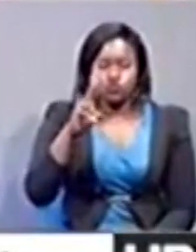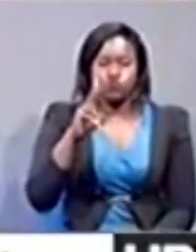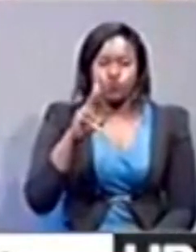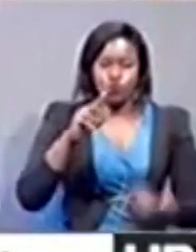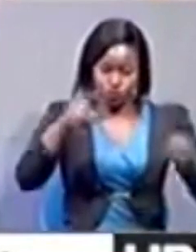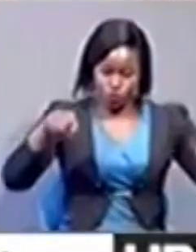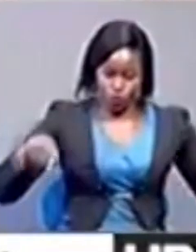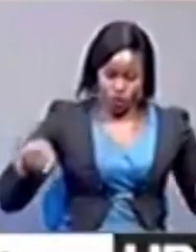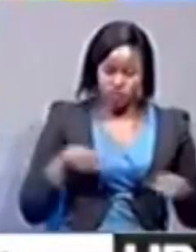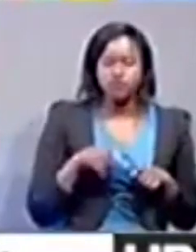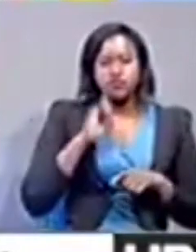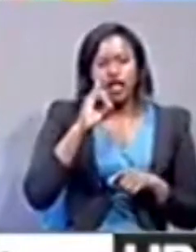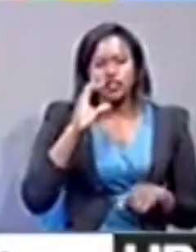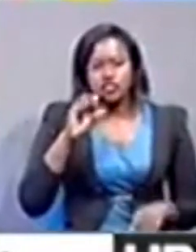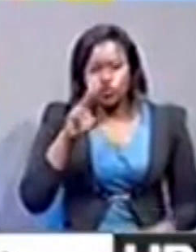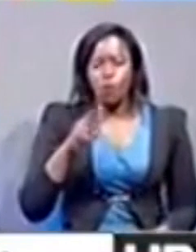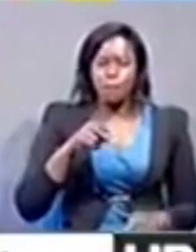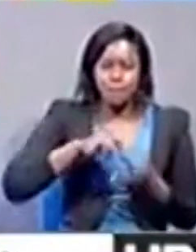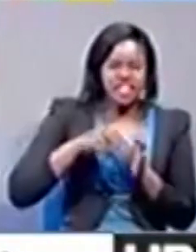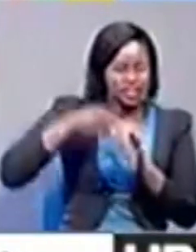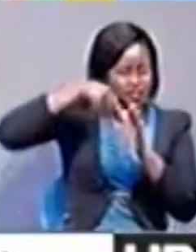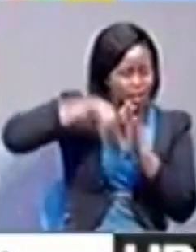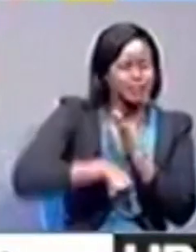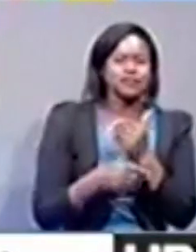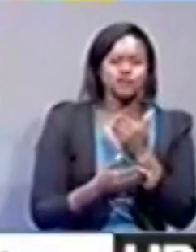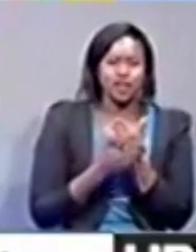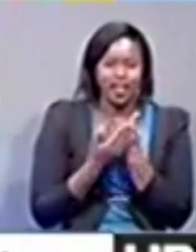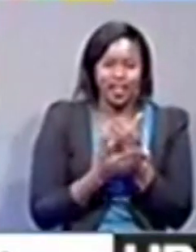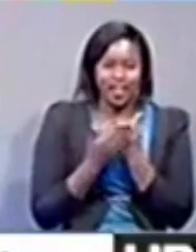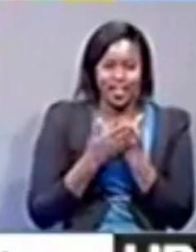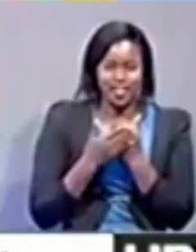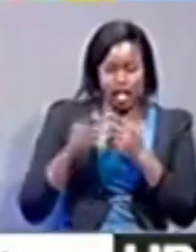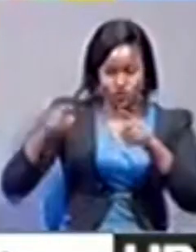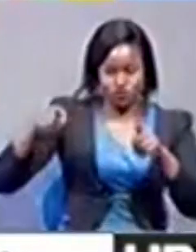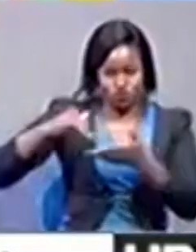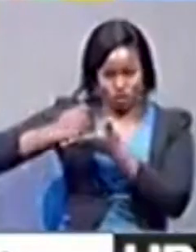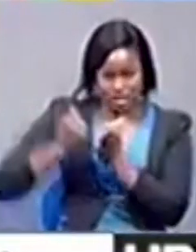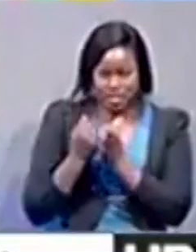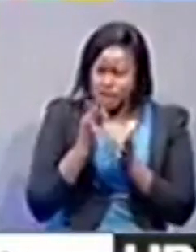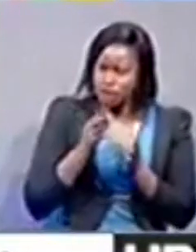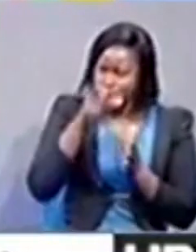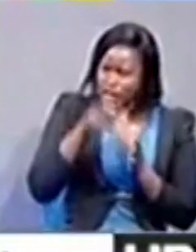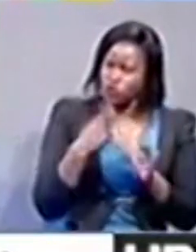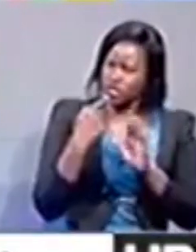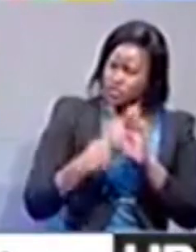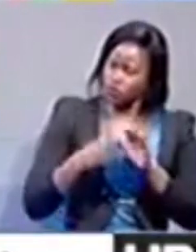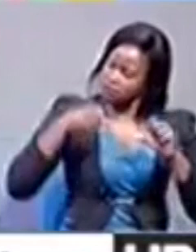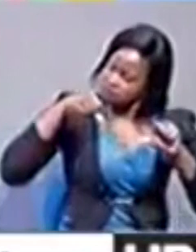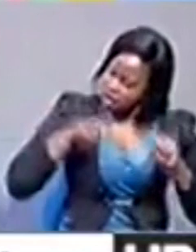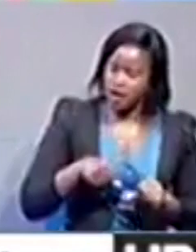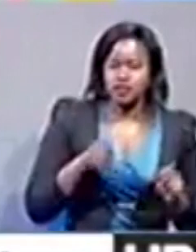ICU is in intensive care unit, because somebody is bad off, so they put him.